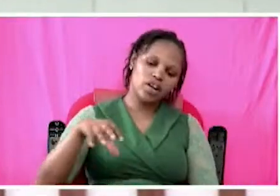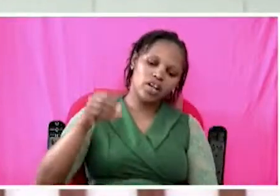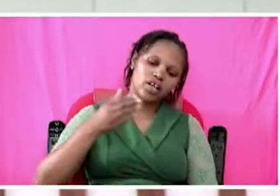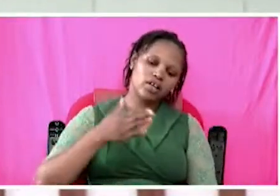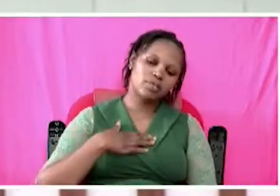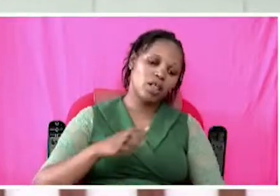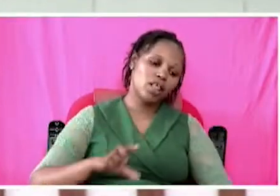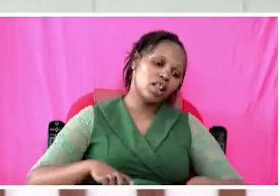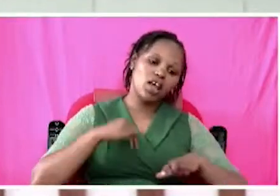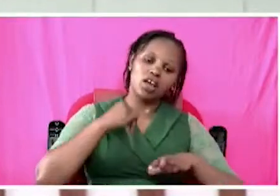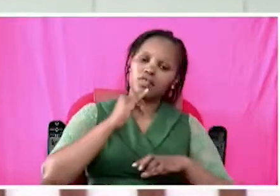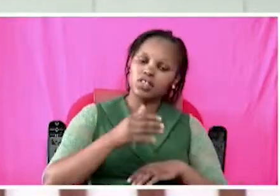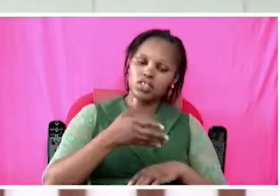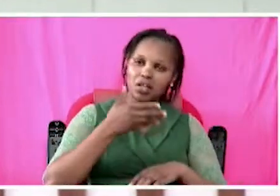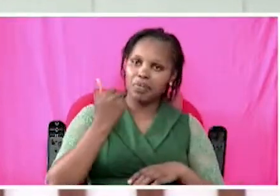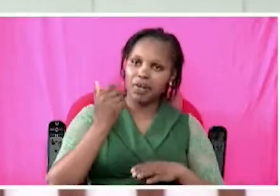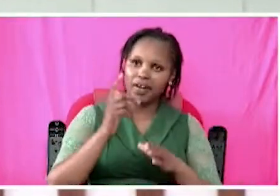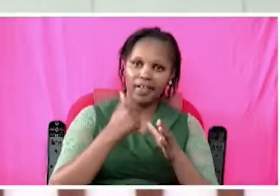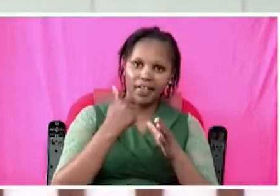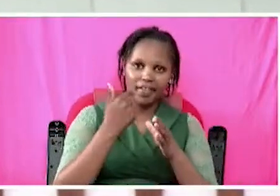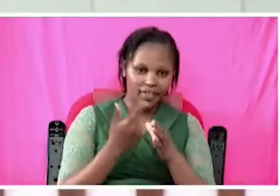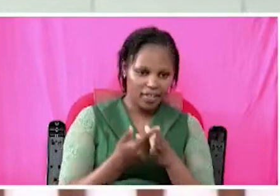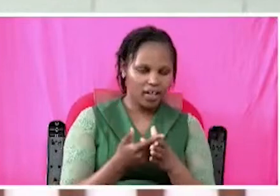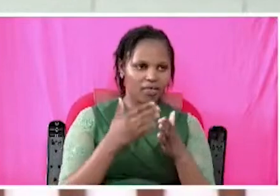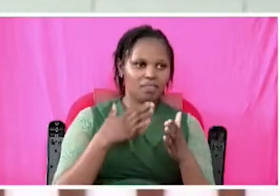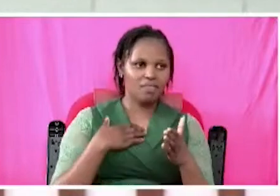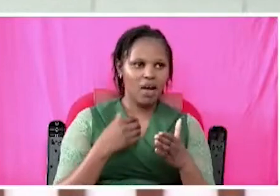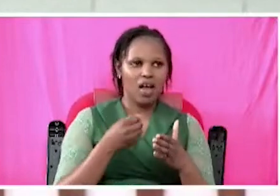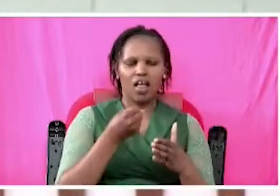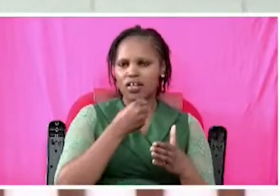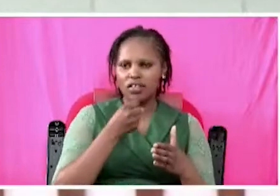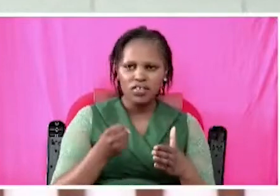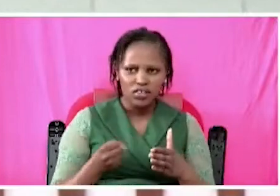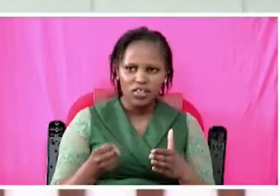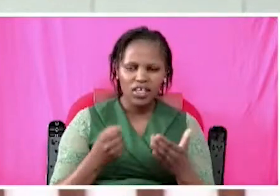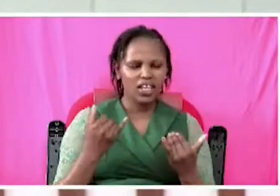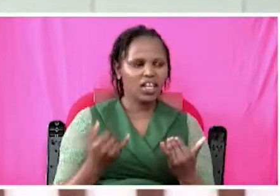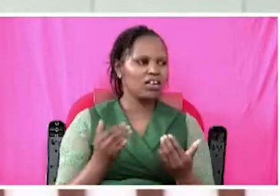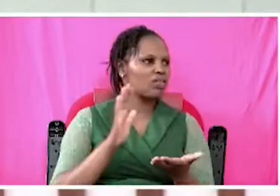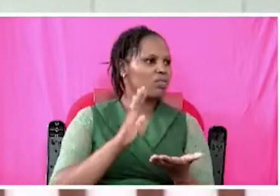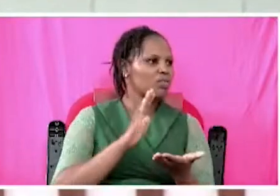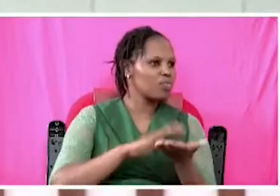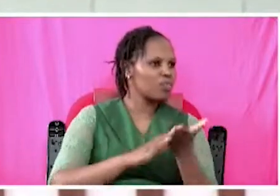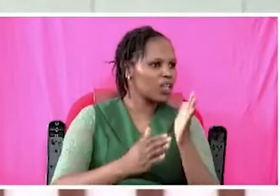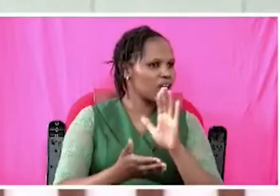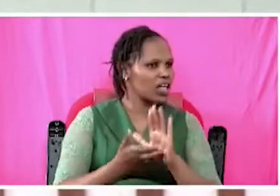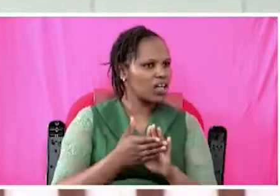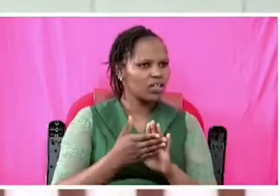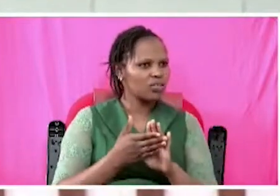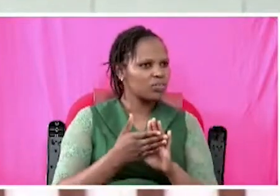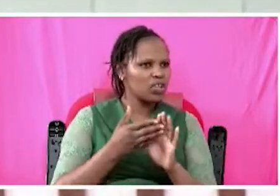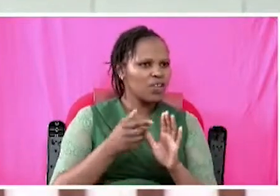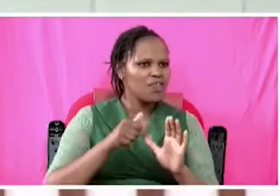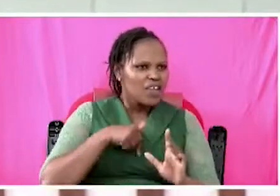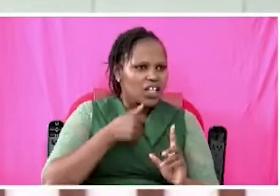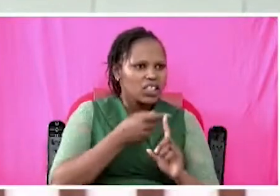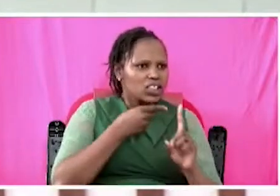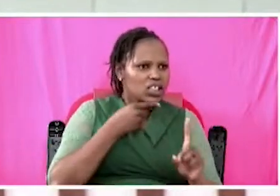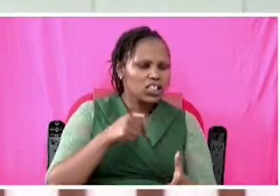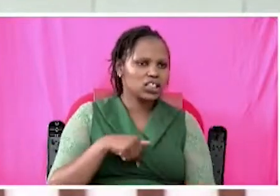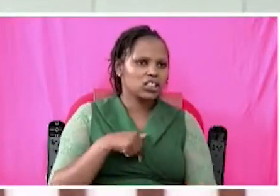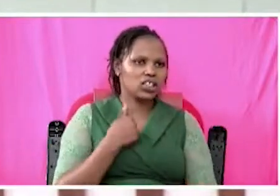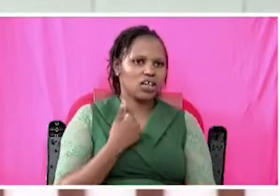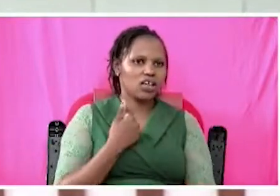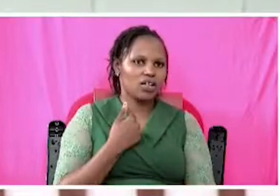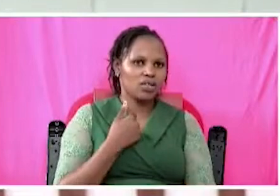ancestors." Elijah becomes suicidal. He becomes suicidal again. Being alone, no advice, he goes